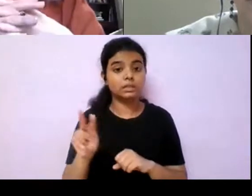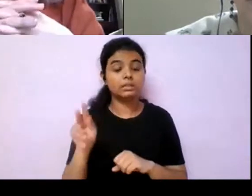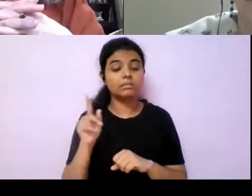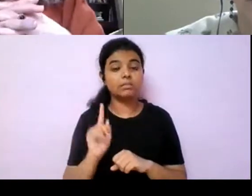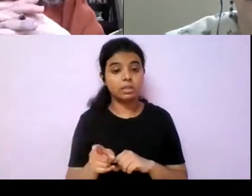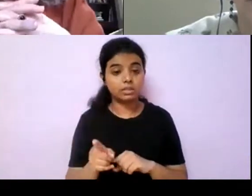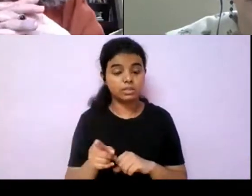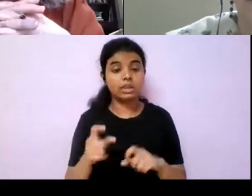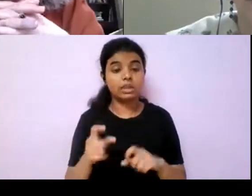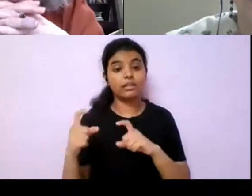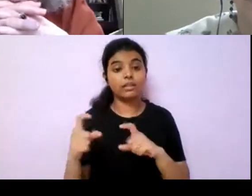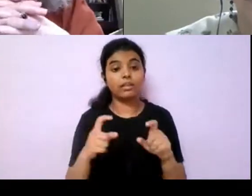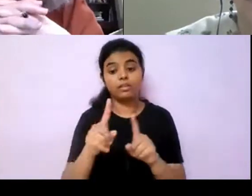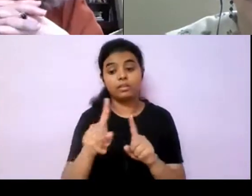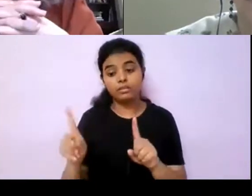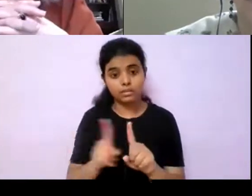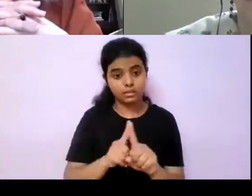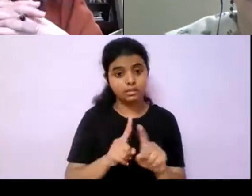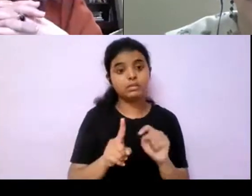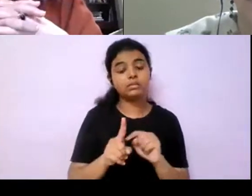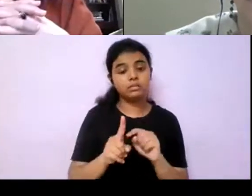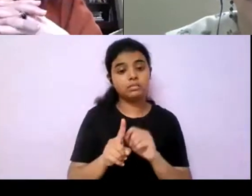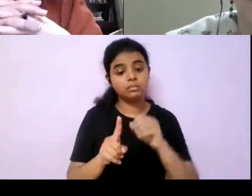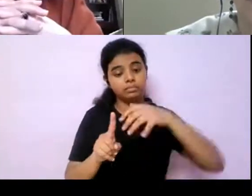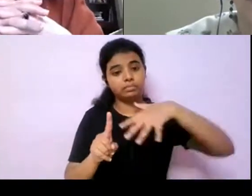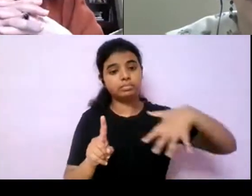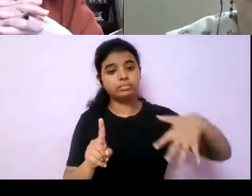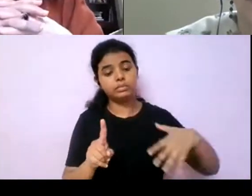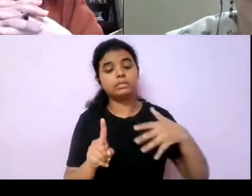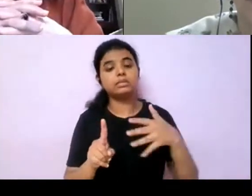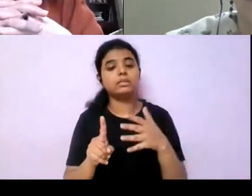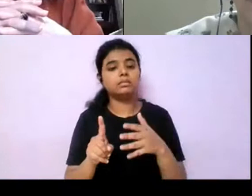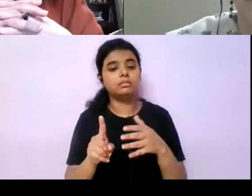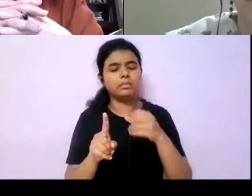of the caregiver as to